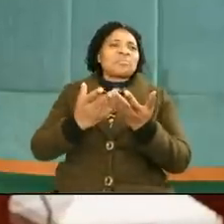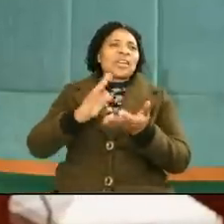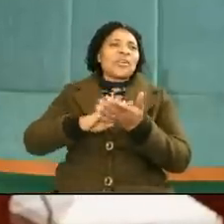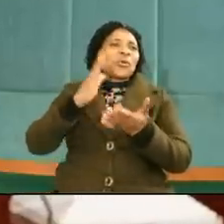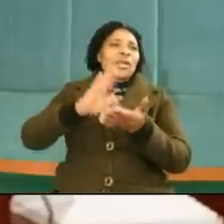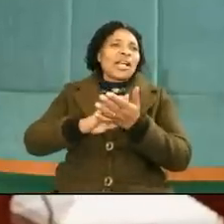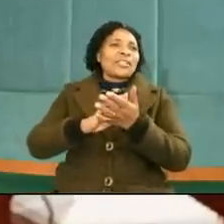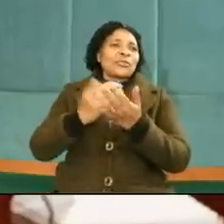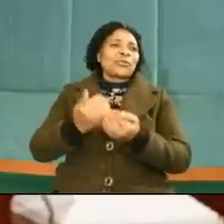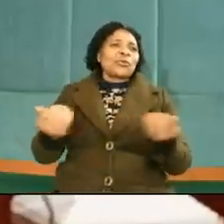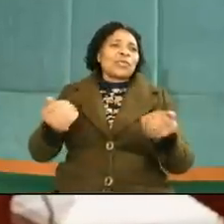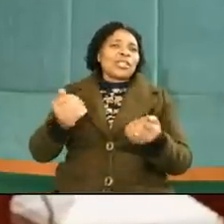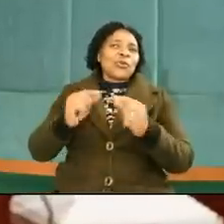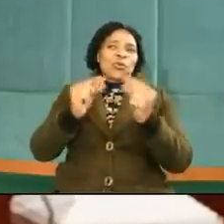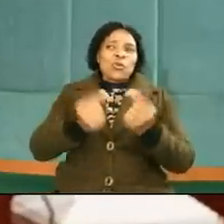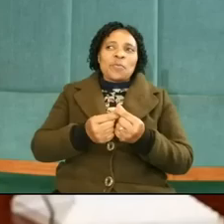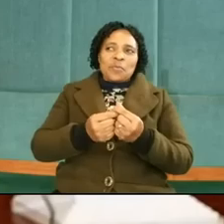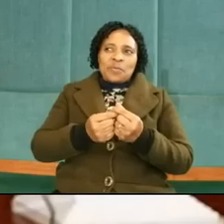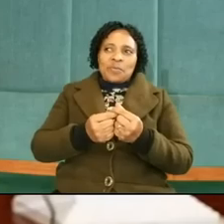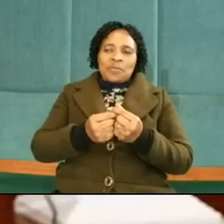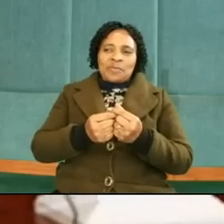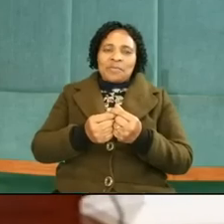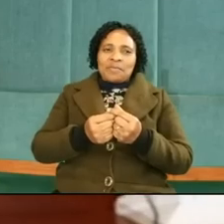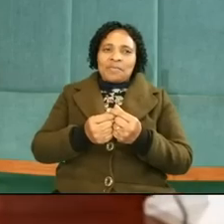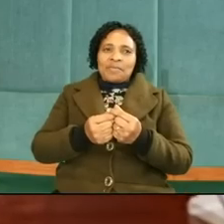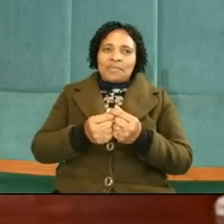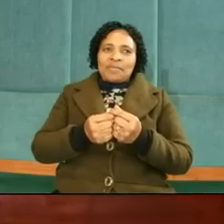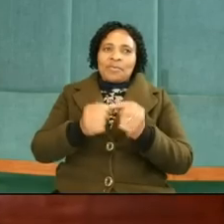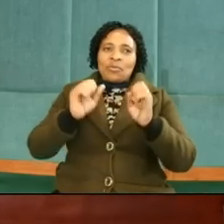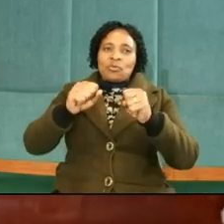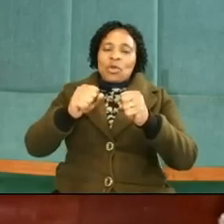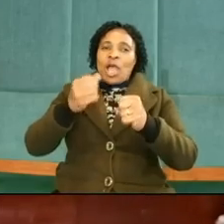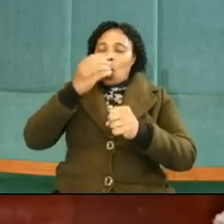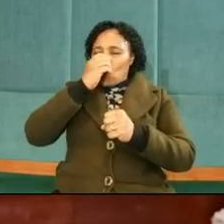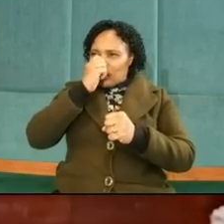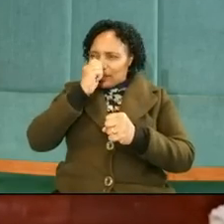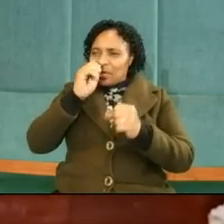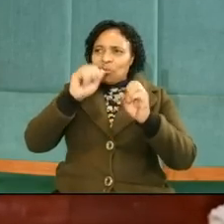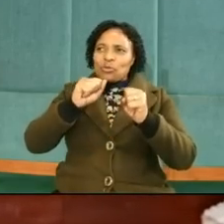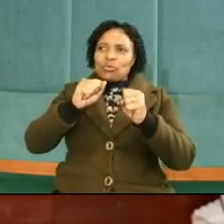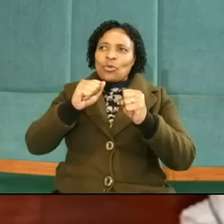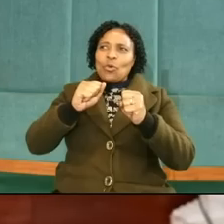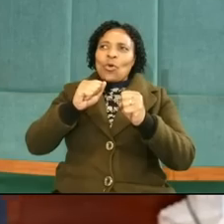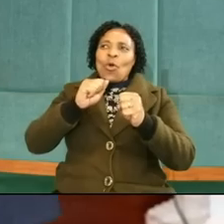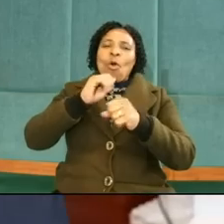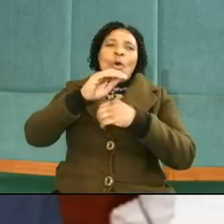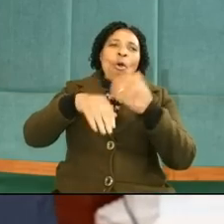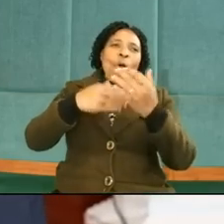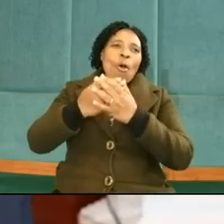glorious choir? You children did a fantastic job. I wish I could pack all of you in my